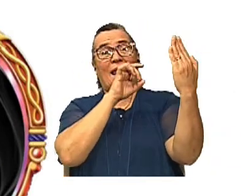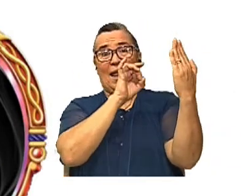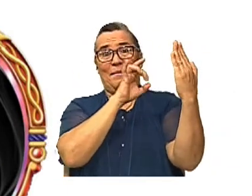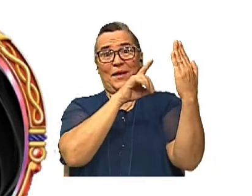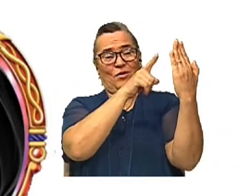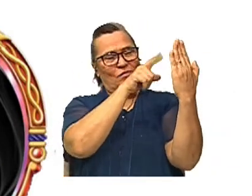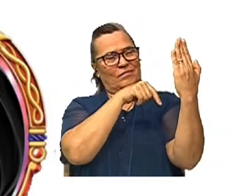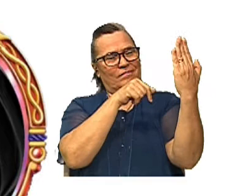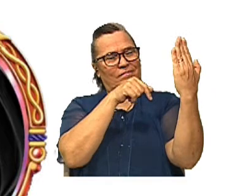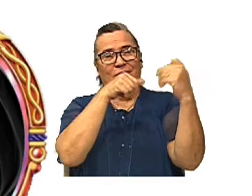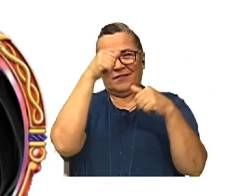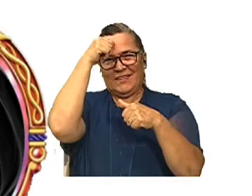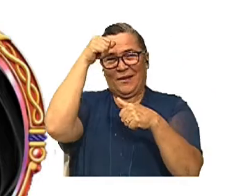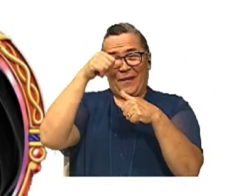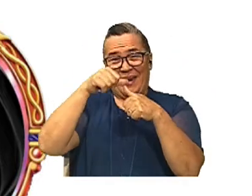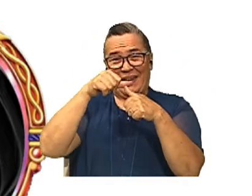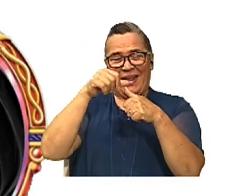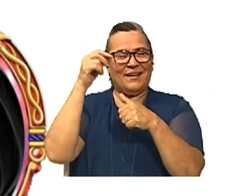Think about it, right?